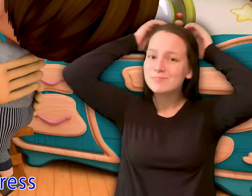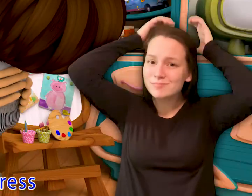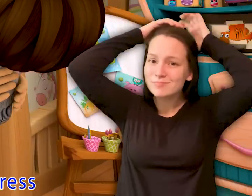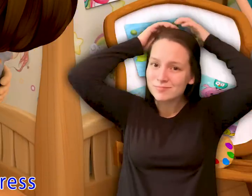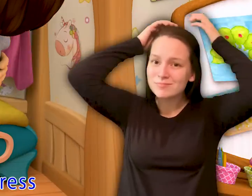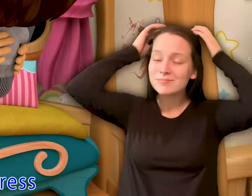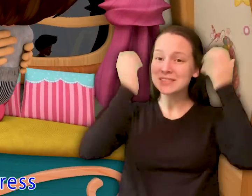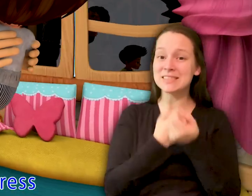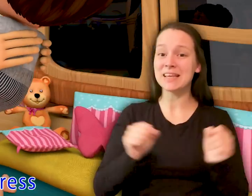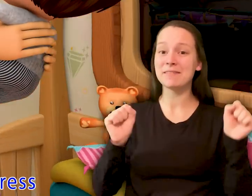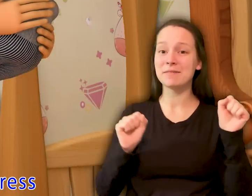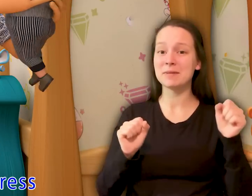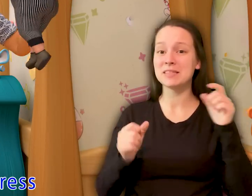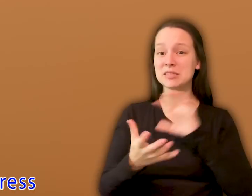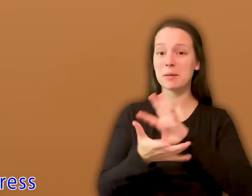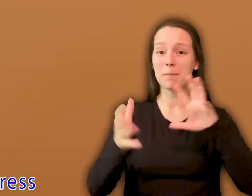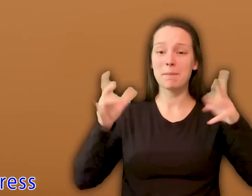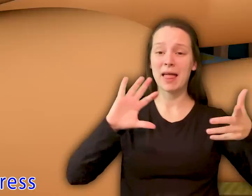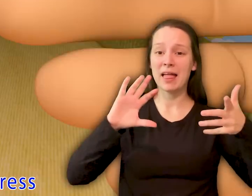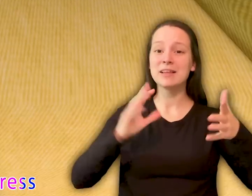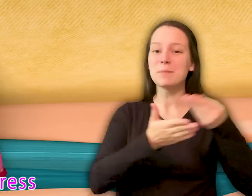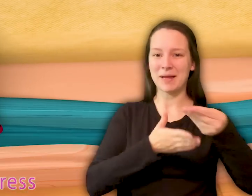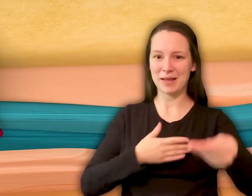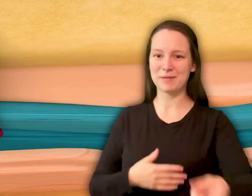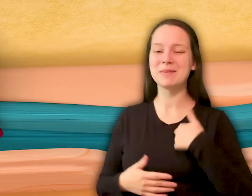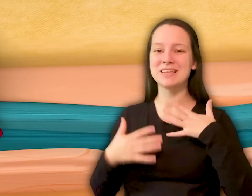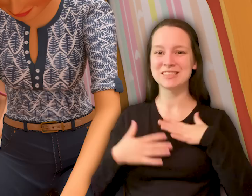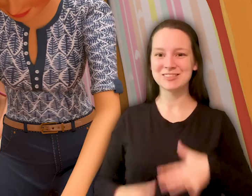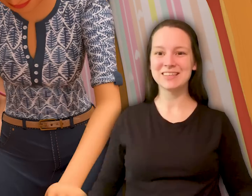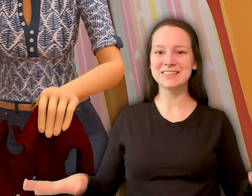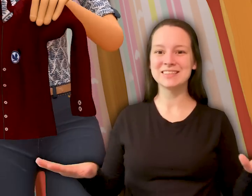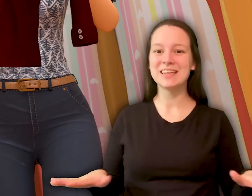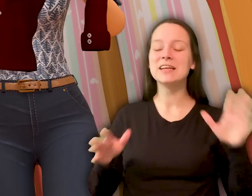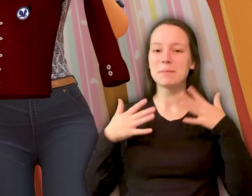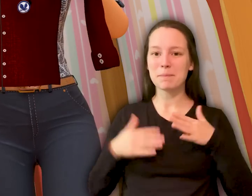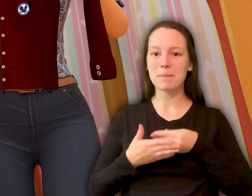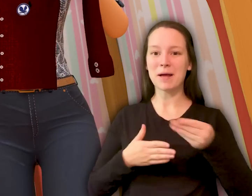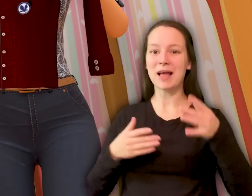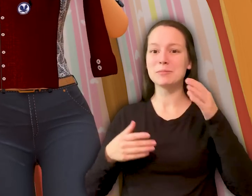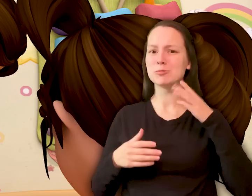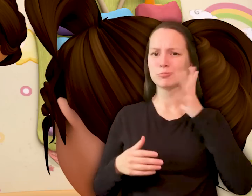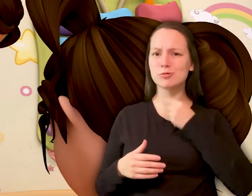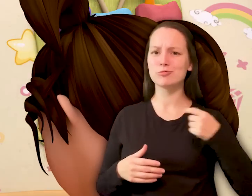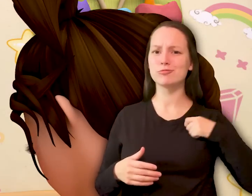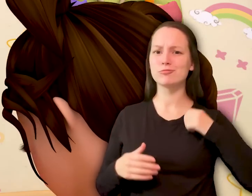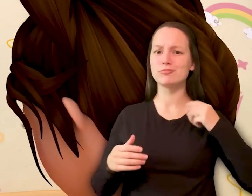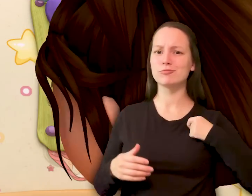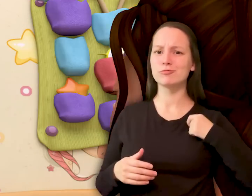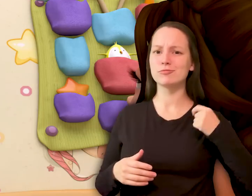bun saving me for mess and buying me a dress and a lovely shirt